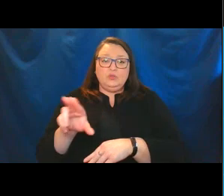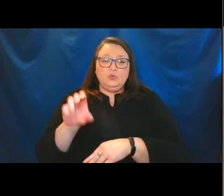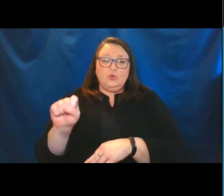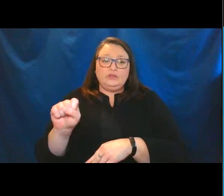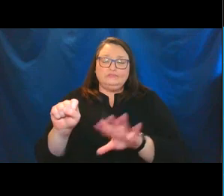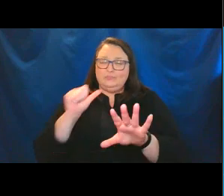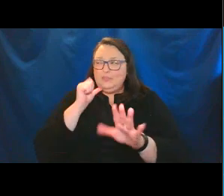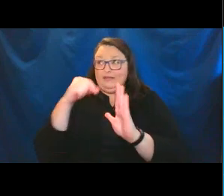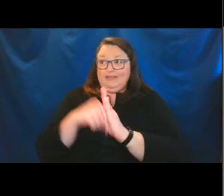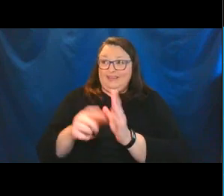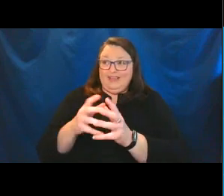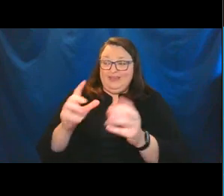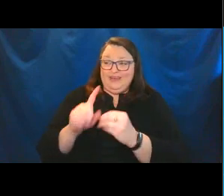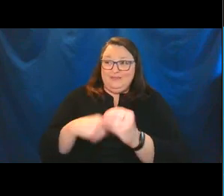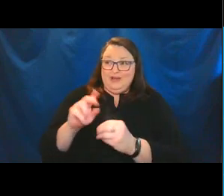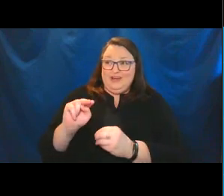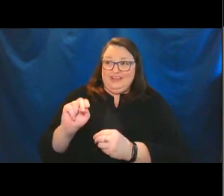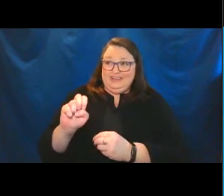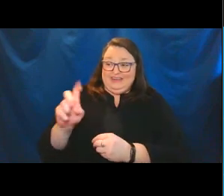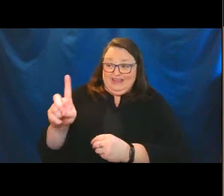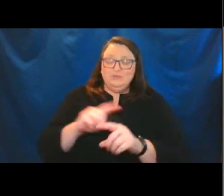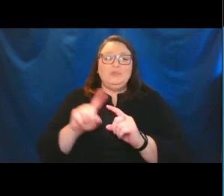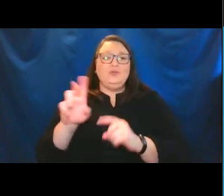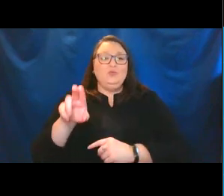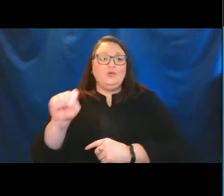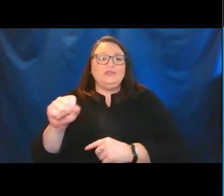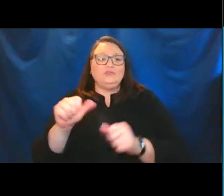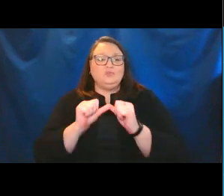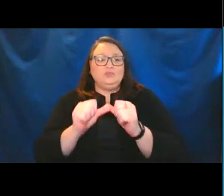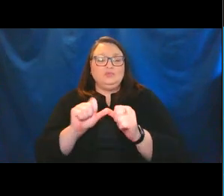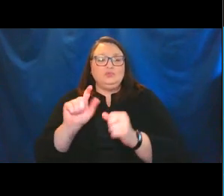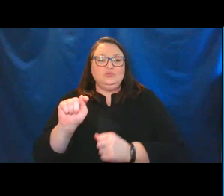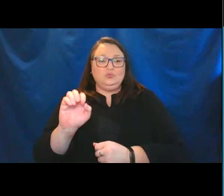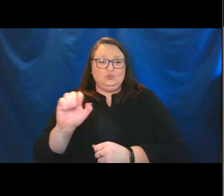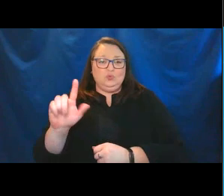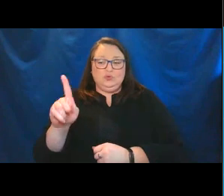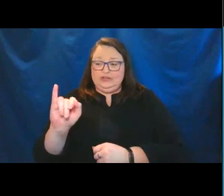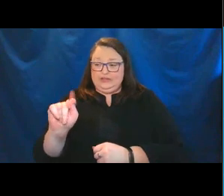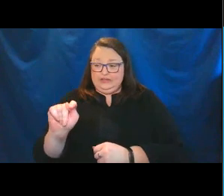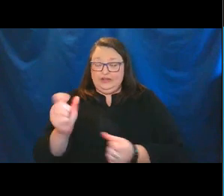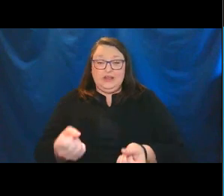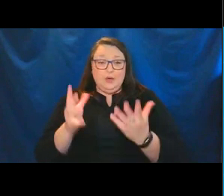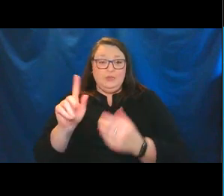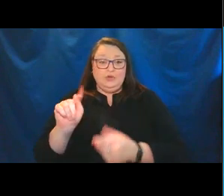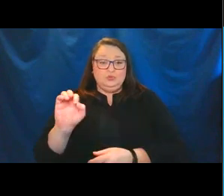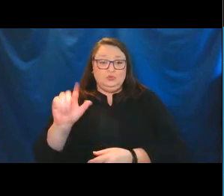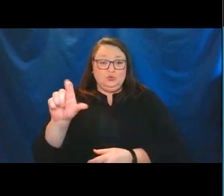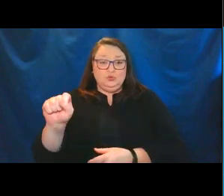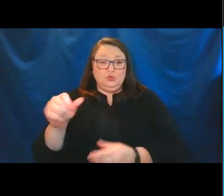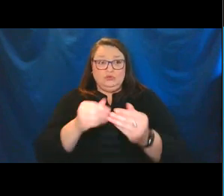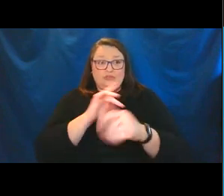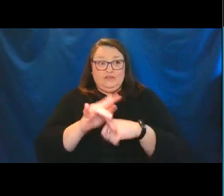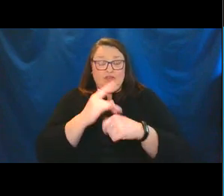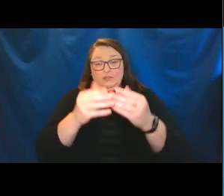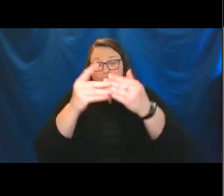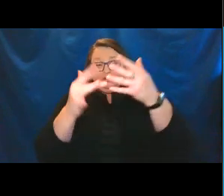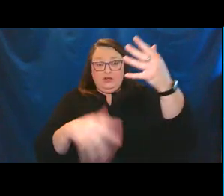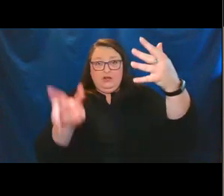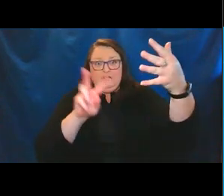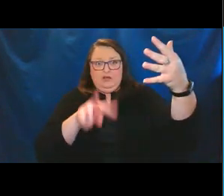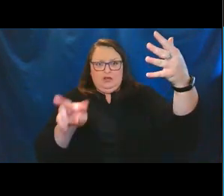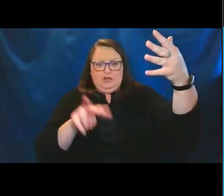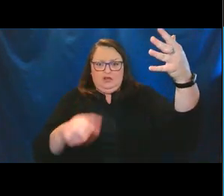but the U.S. Resilience Toolkit, the amount of tools that are out there can sometimes well, I find them very